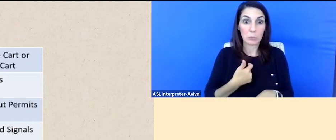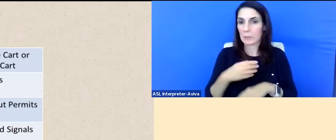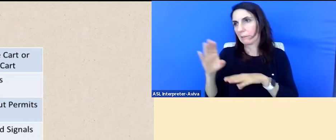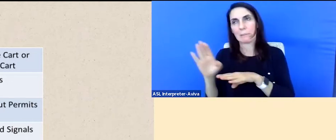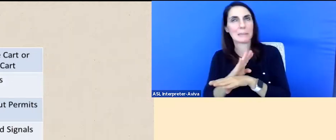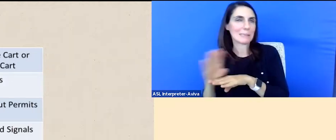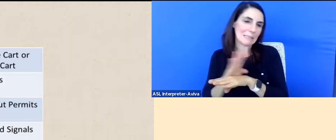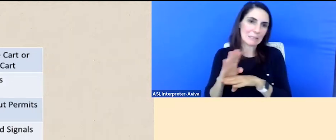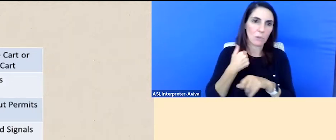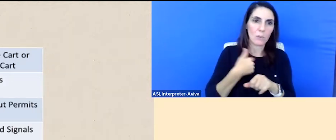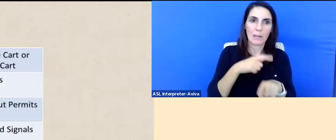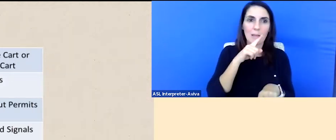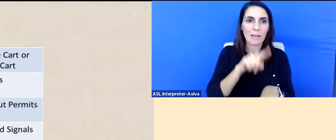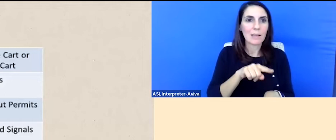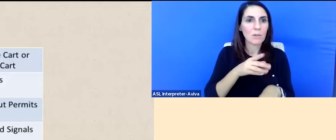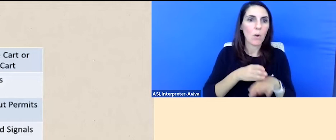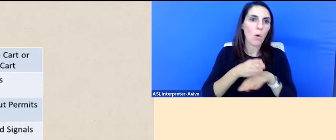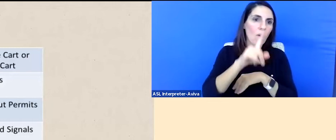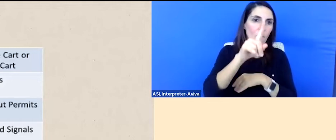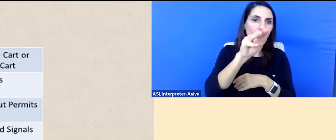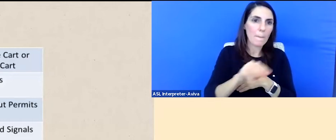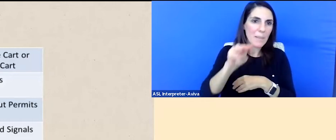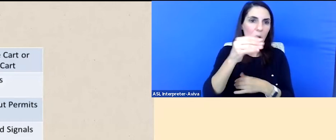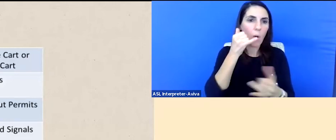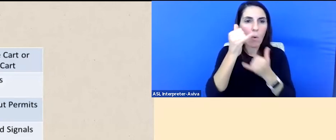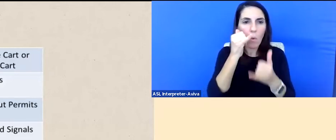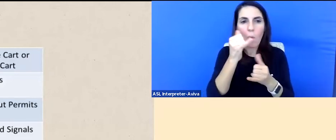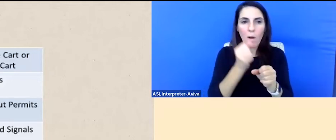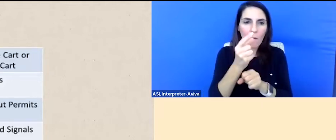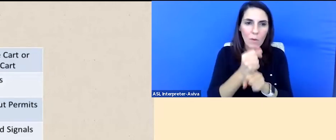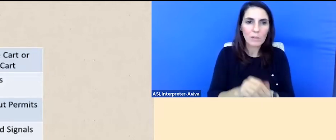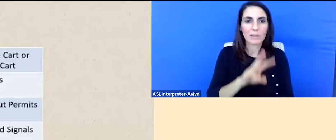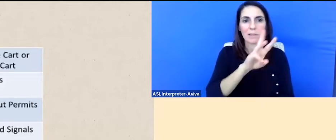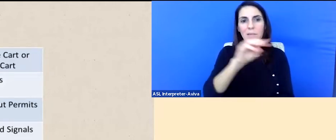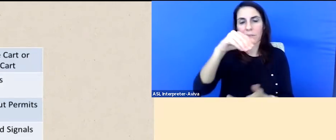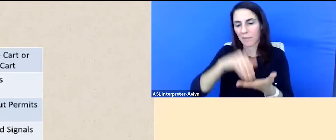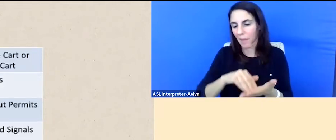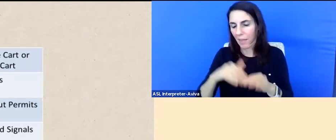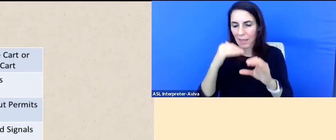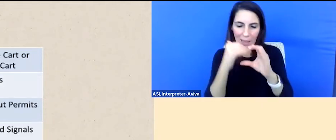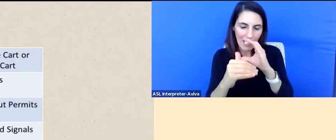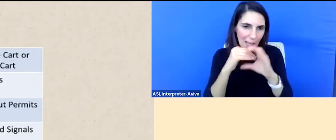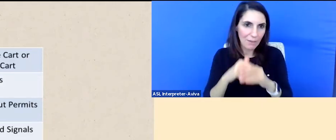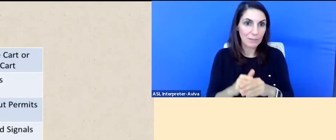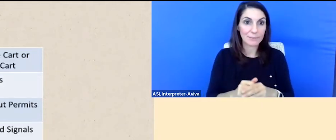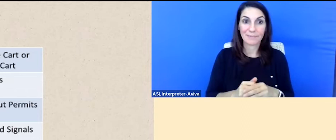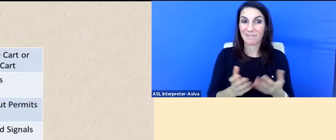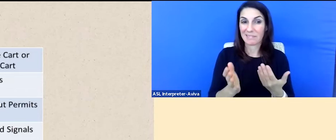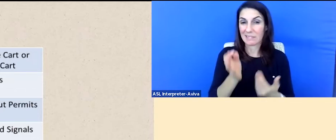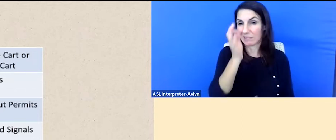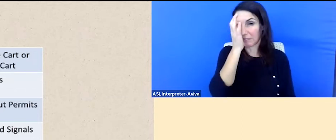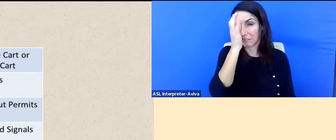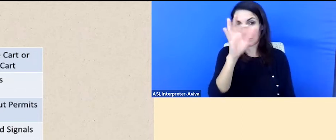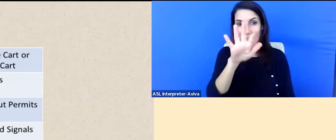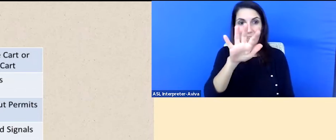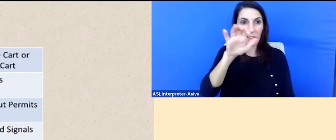1 million calls a year, 60,000 emails, and just shy of 500,000 different types